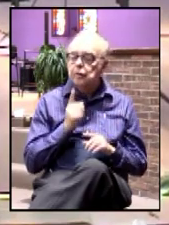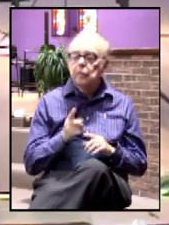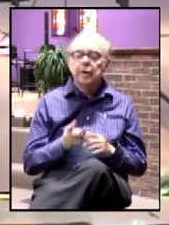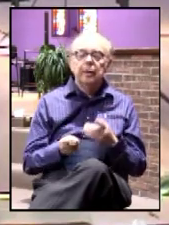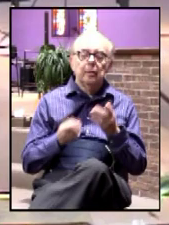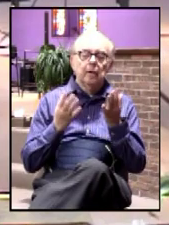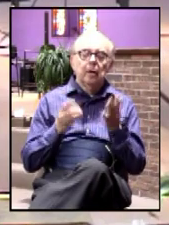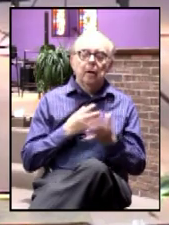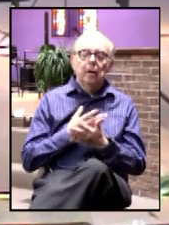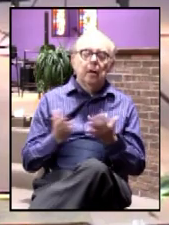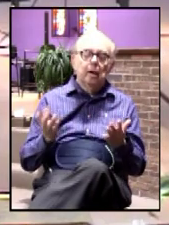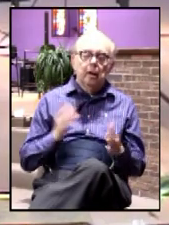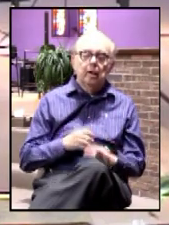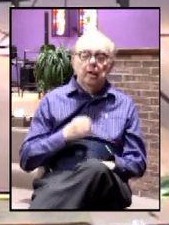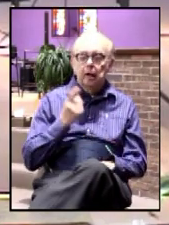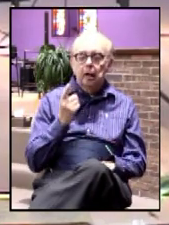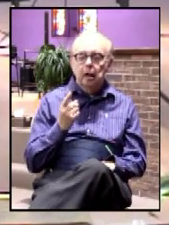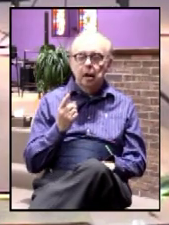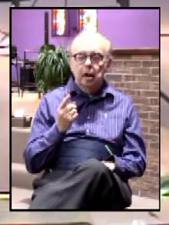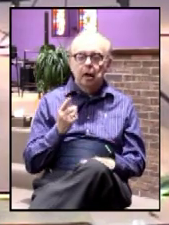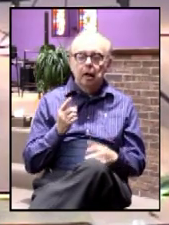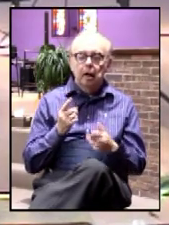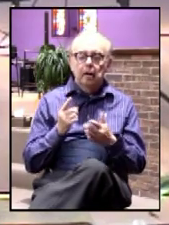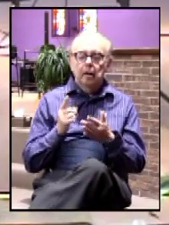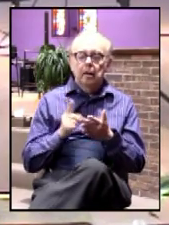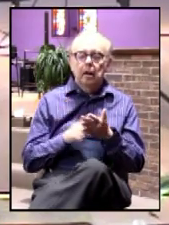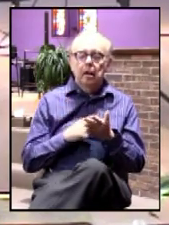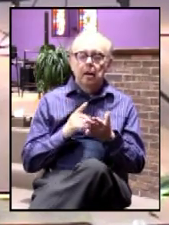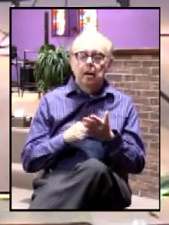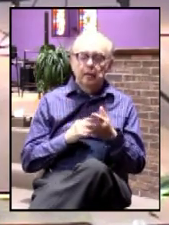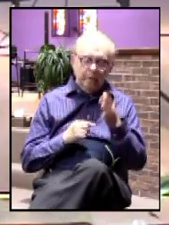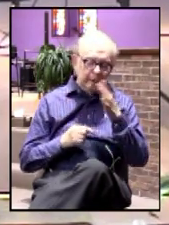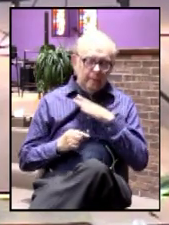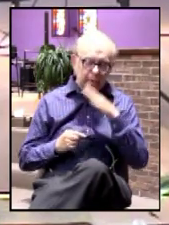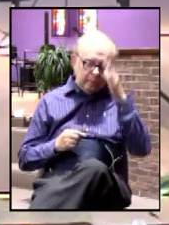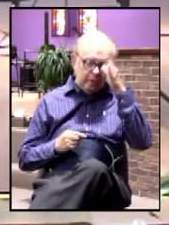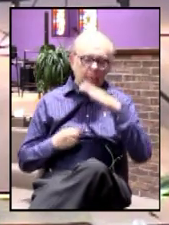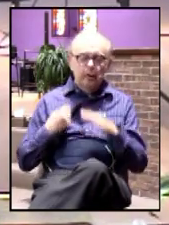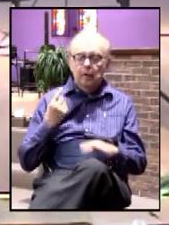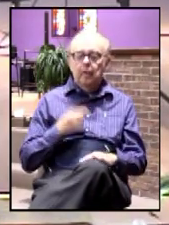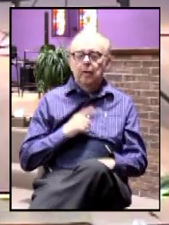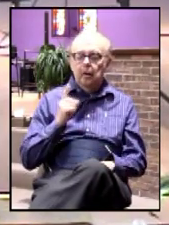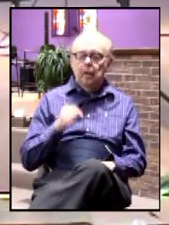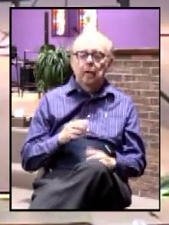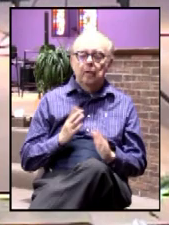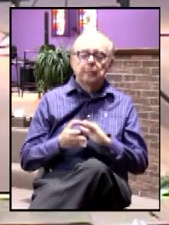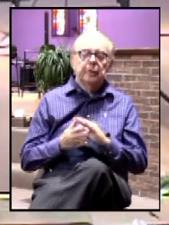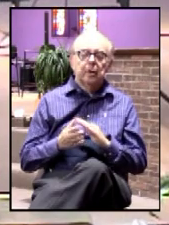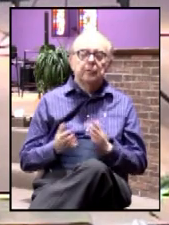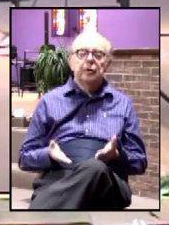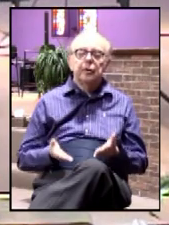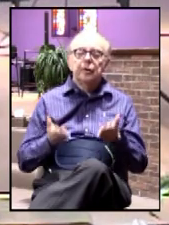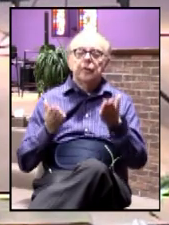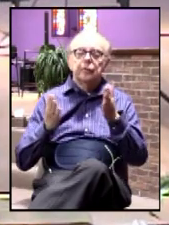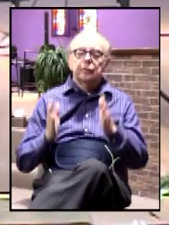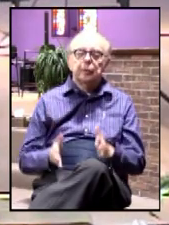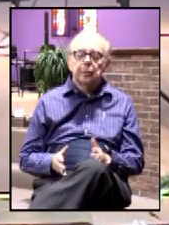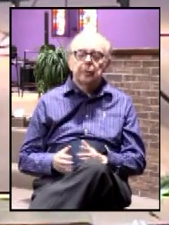And the things that we need to understand is that sometimes, ladies and gentlemen, we need to become